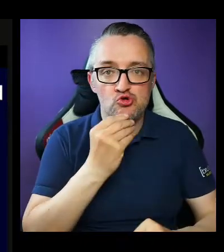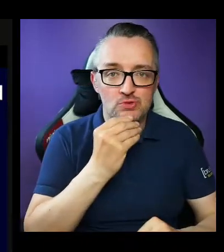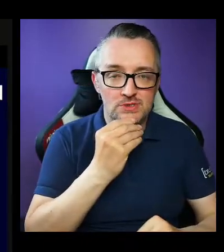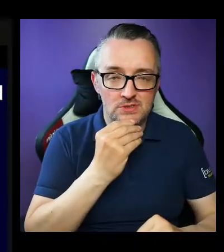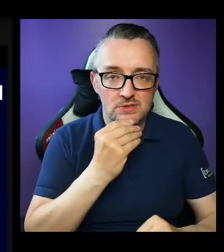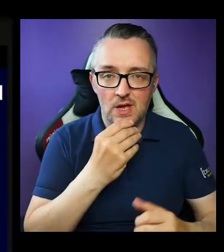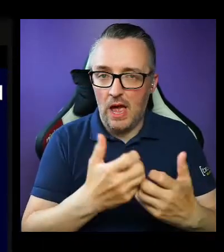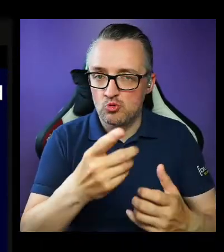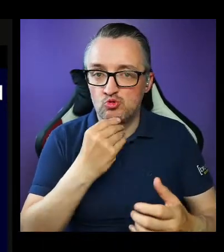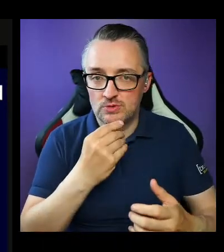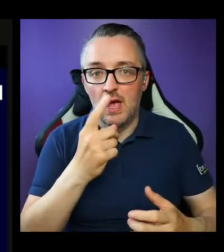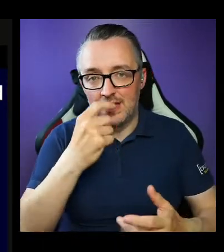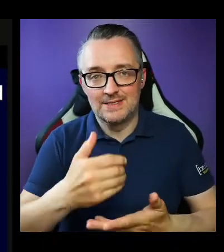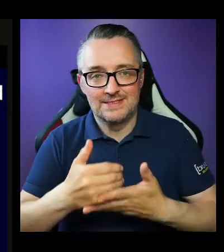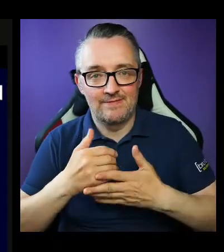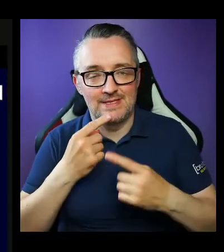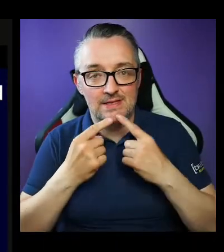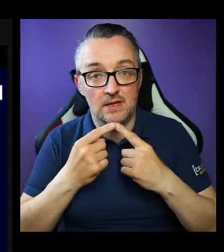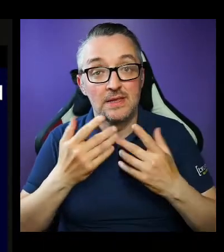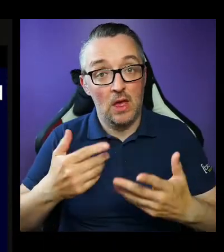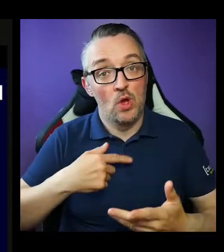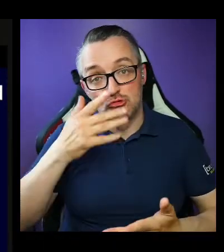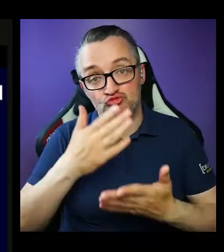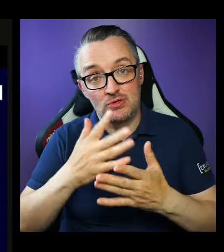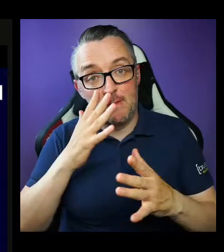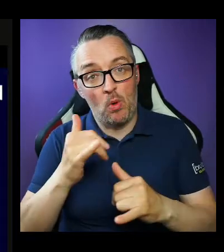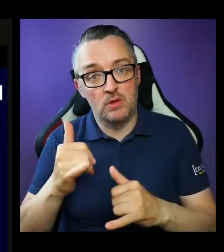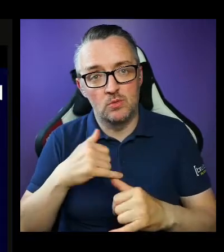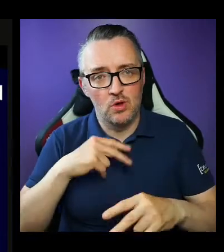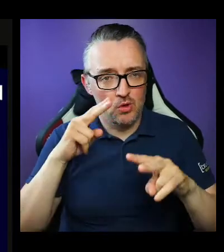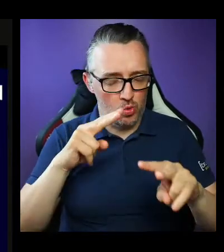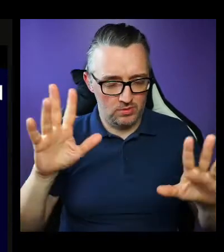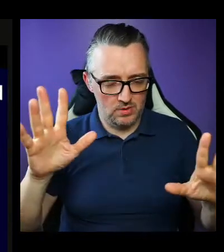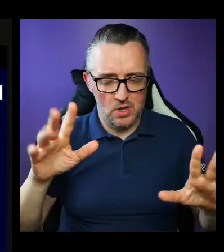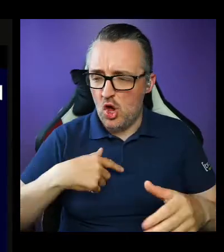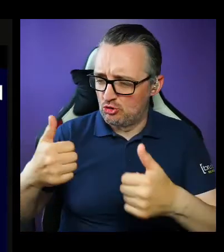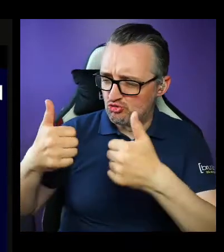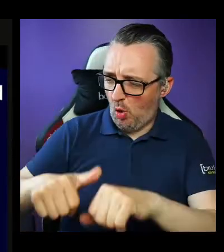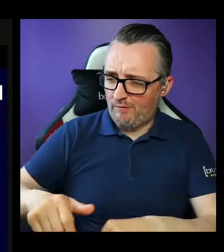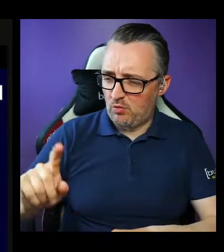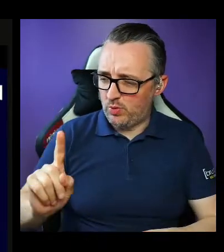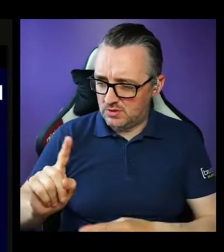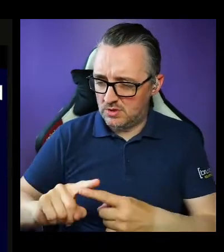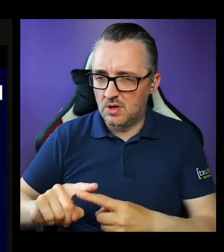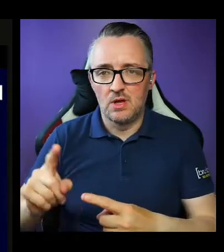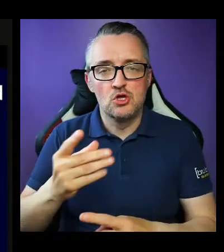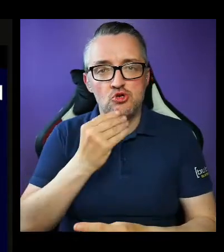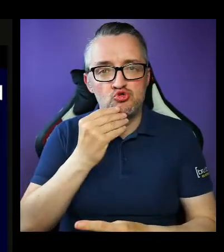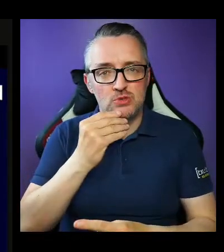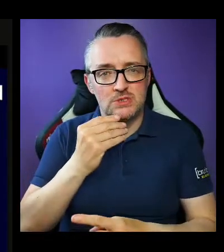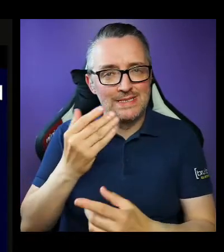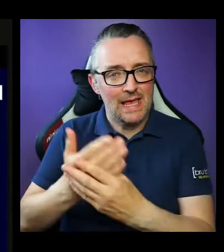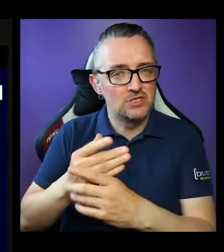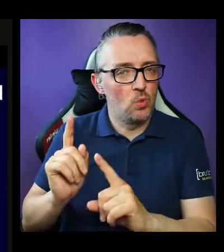data accordingly. So now at TrustPilot, we're really looking at what we're trying to solve, what's the use case, and then go for the database that